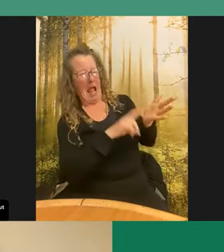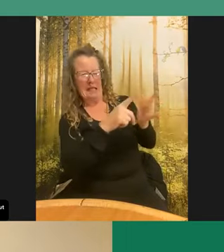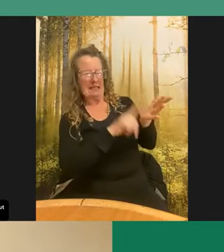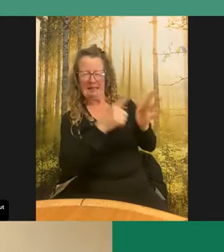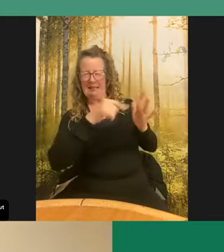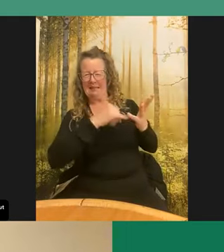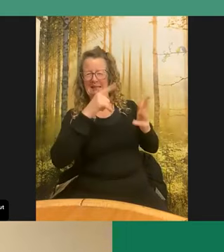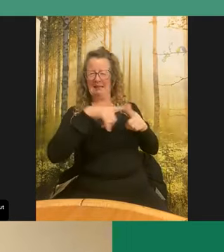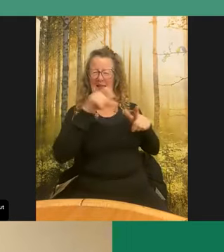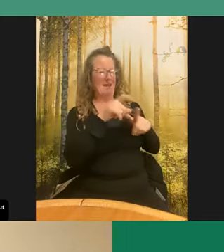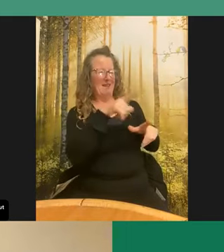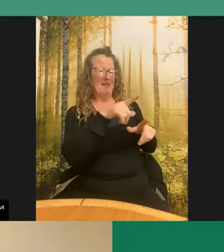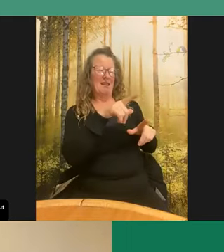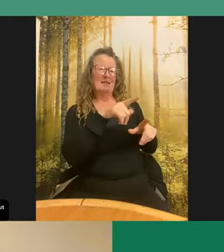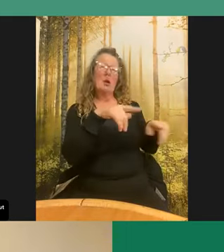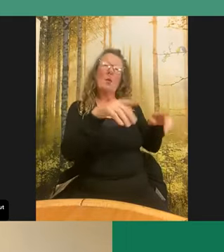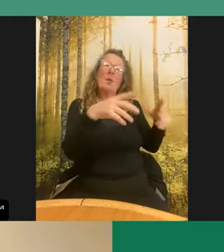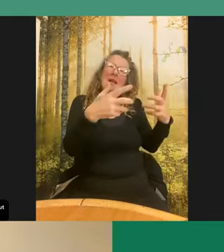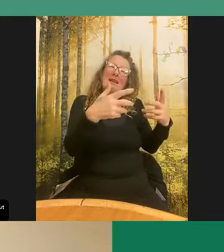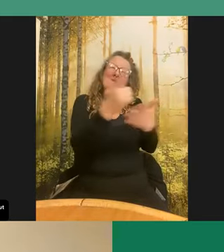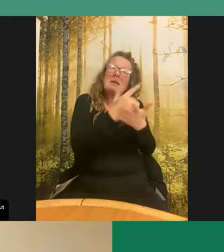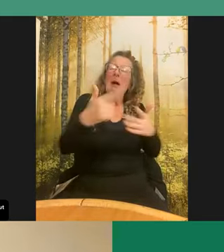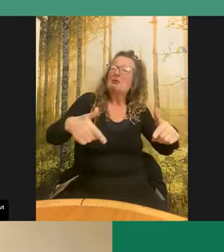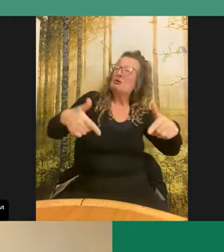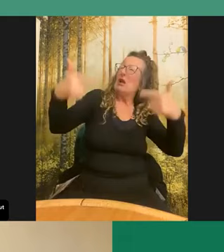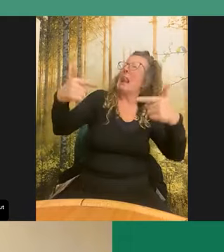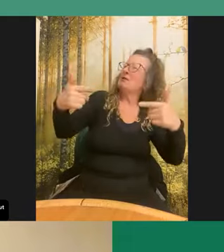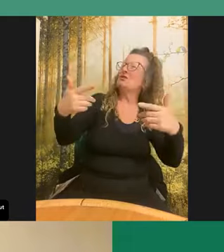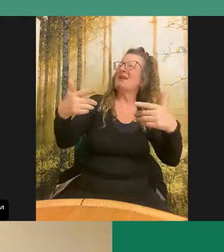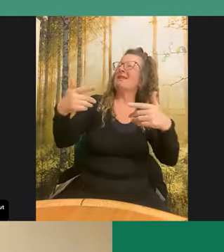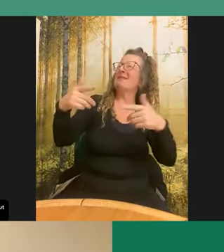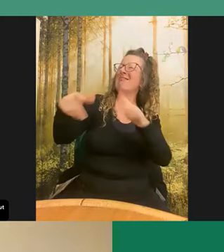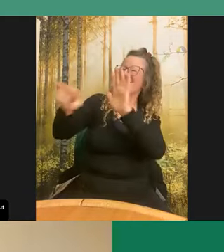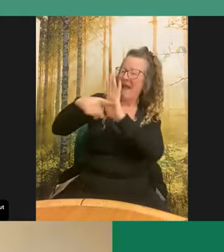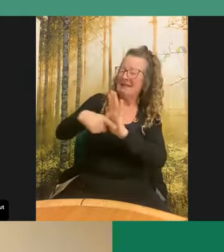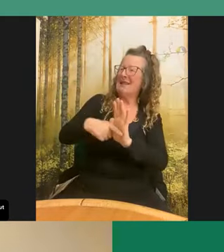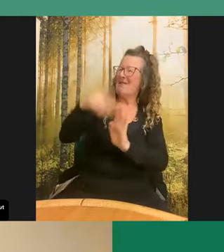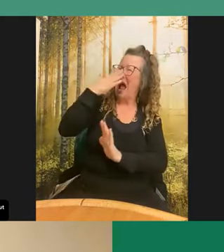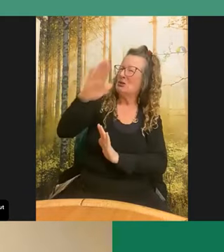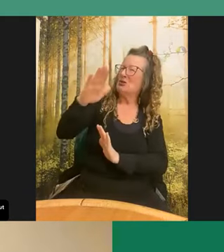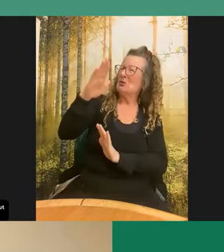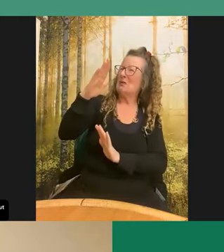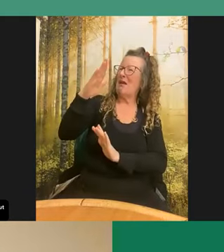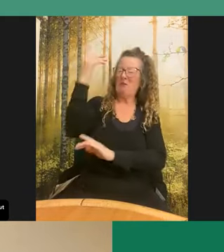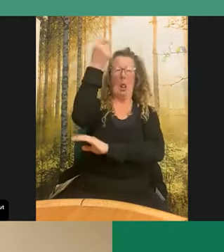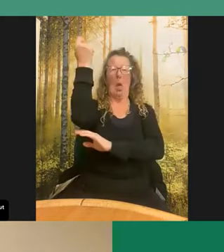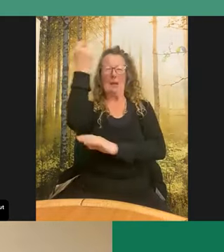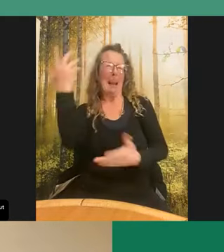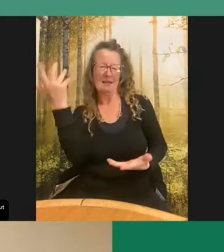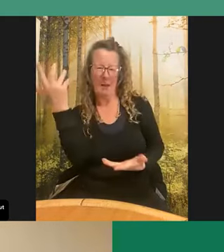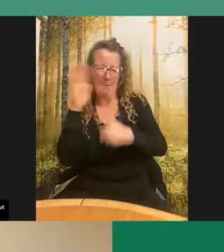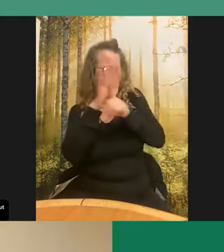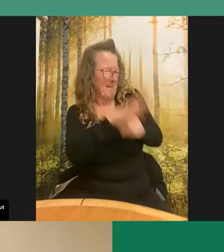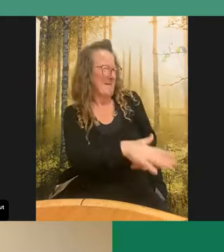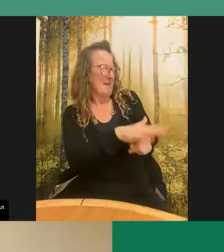the negatives of colonialism. It's like, well, we gave them this, we gave them that. And I thought, you know, in terms of like not having the will, in terms of the idea of